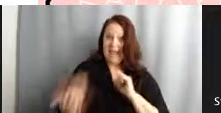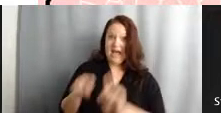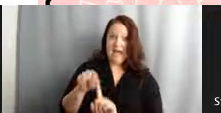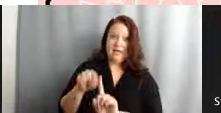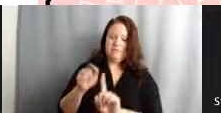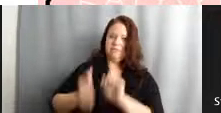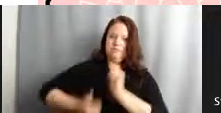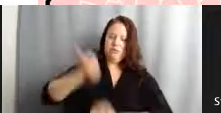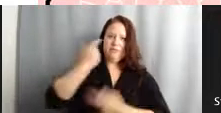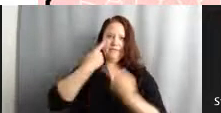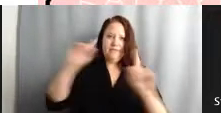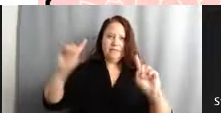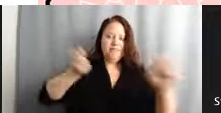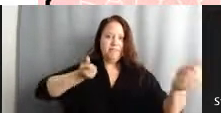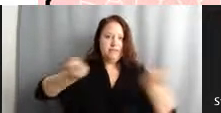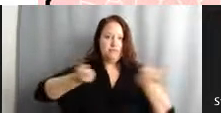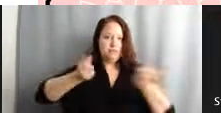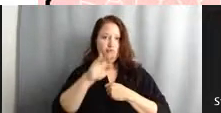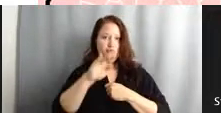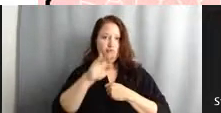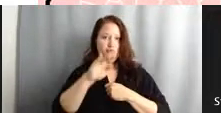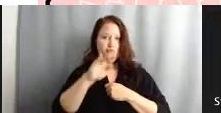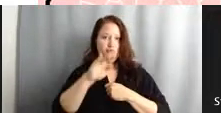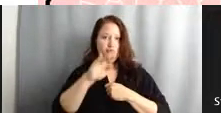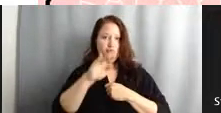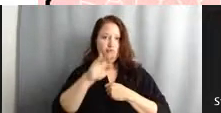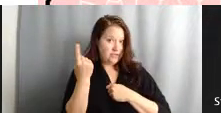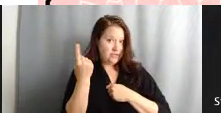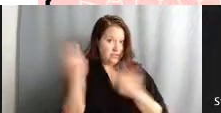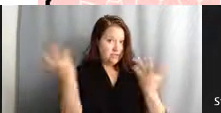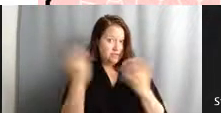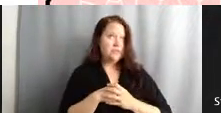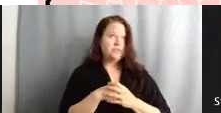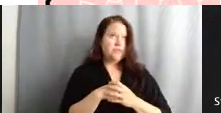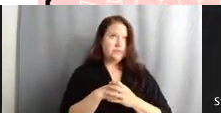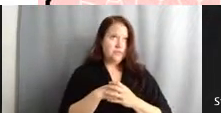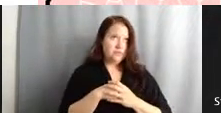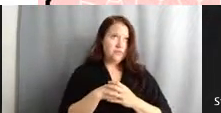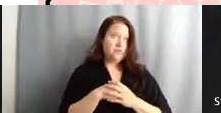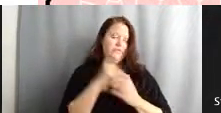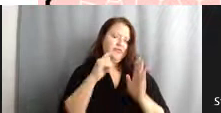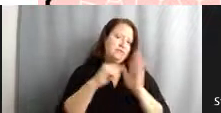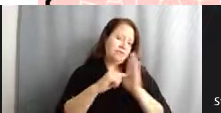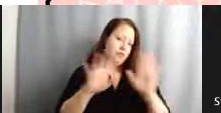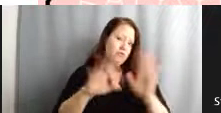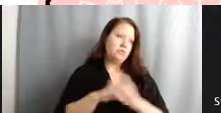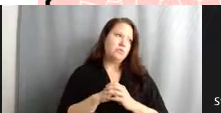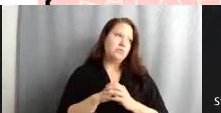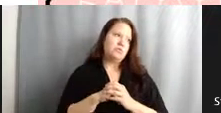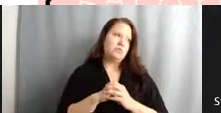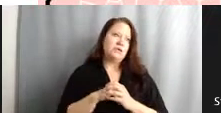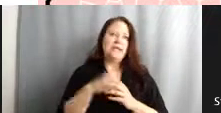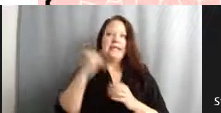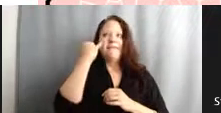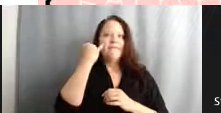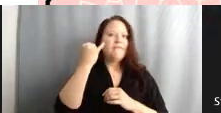effective management tools that we had last year was that when there was, for example, a case in a residence